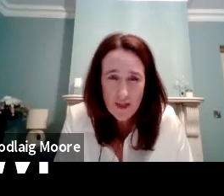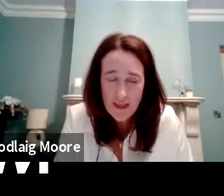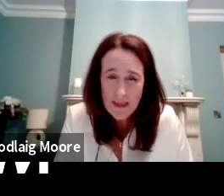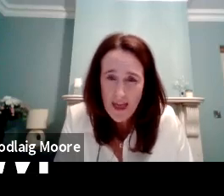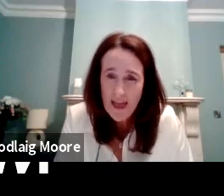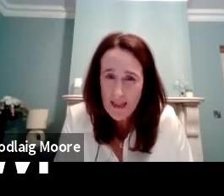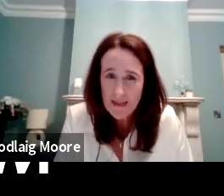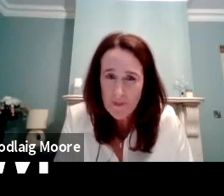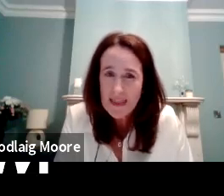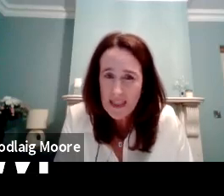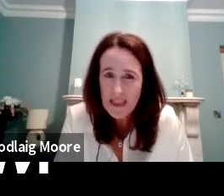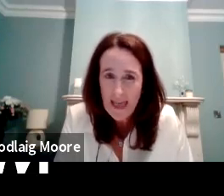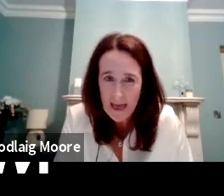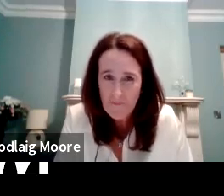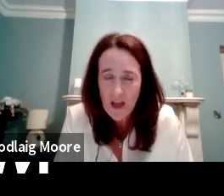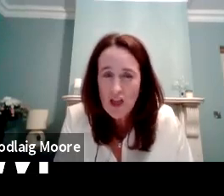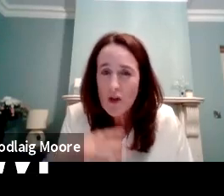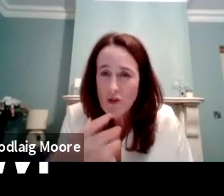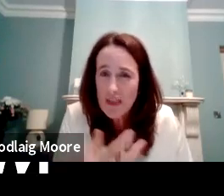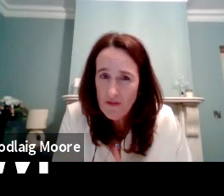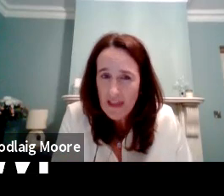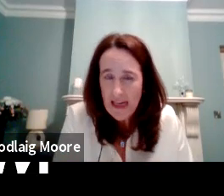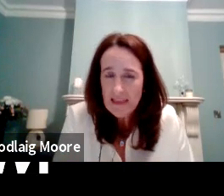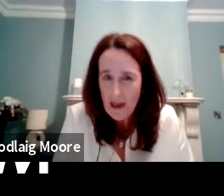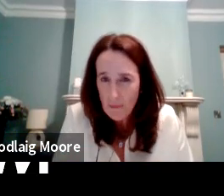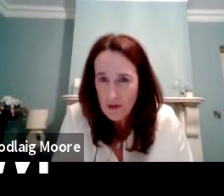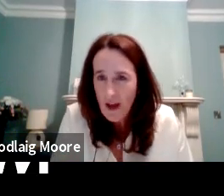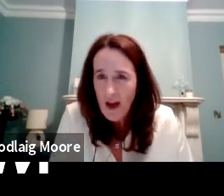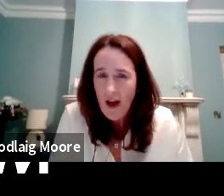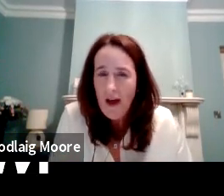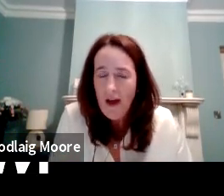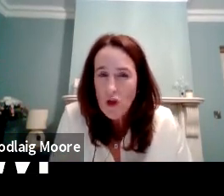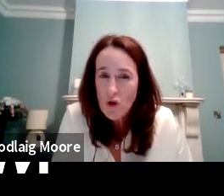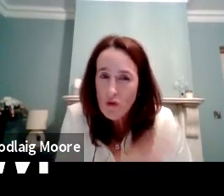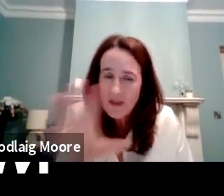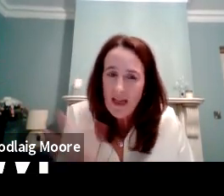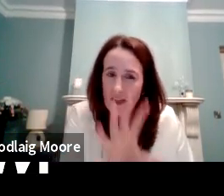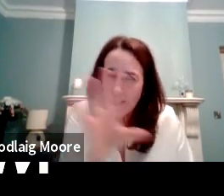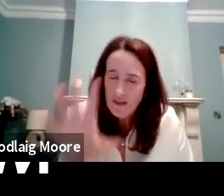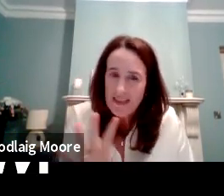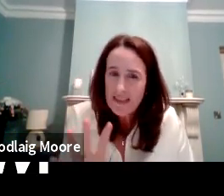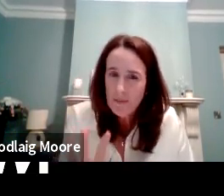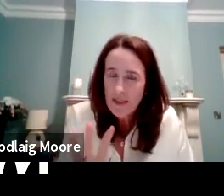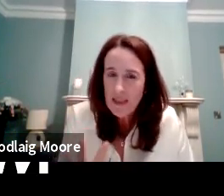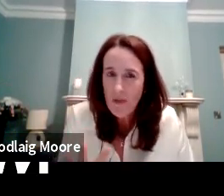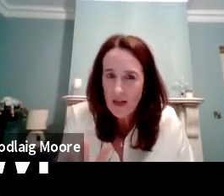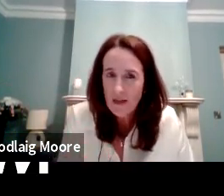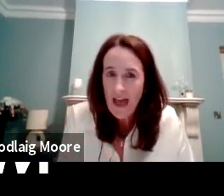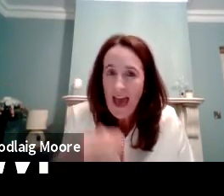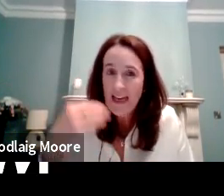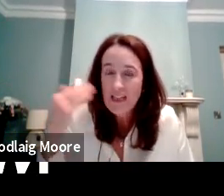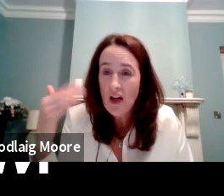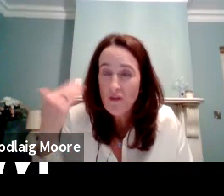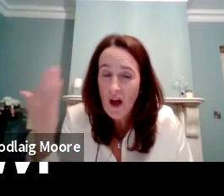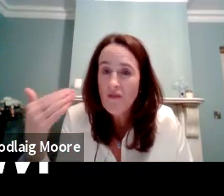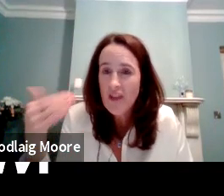but I'm going to try to explain this as best as I can. So I'm just giving an example using that that CBT model,